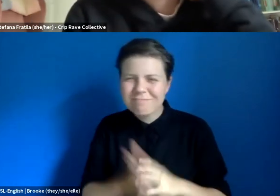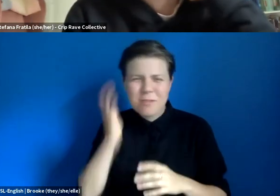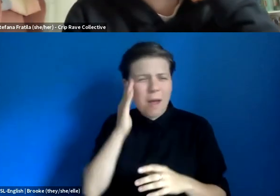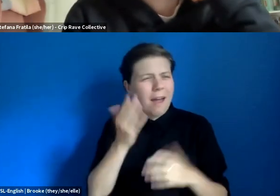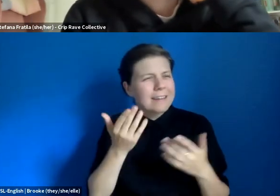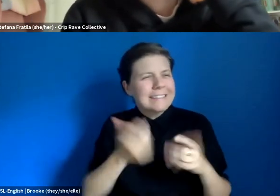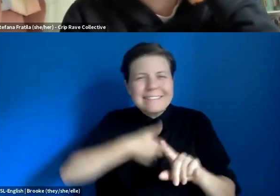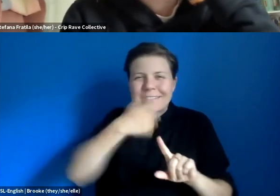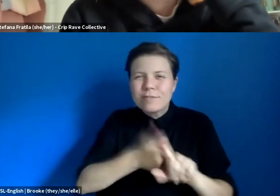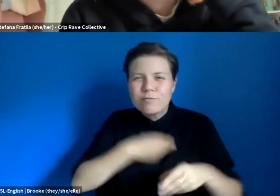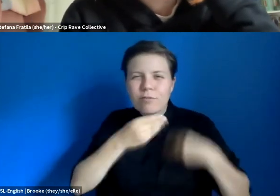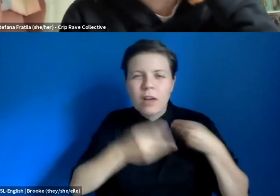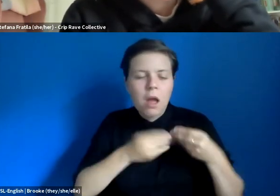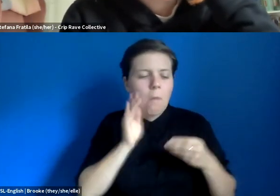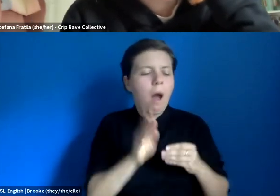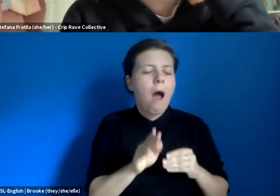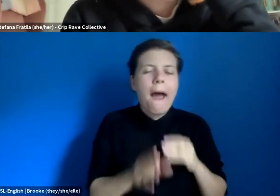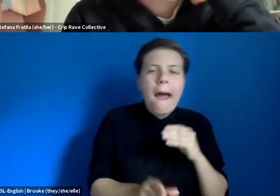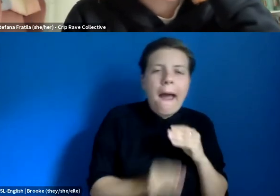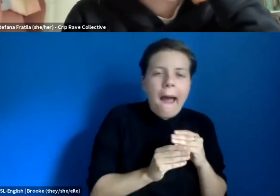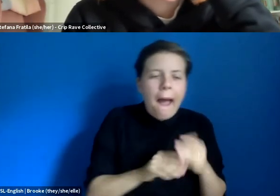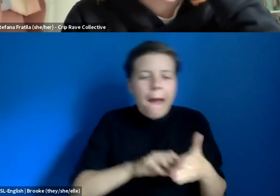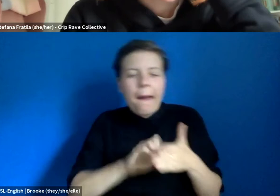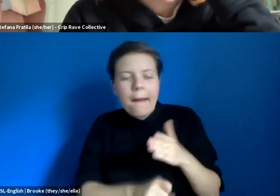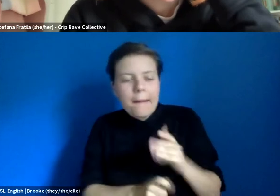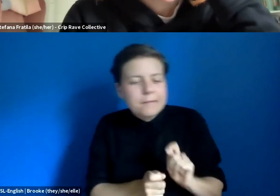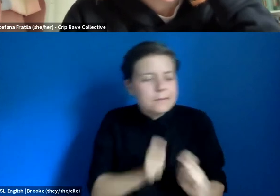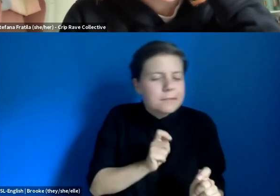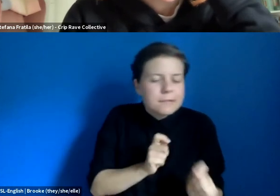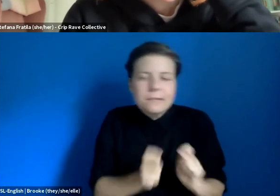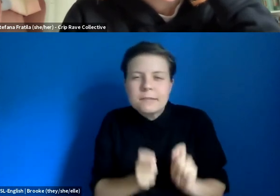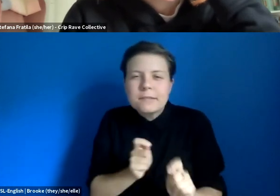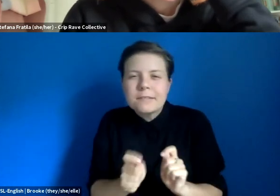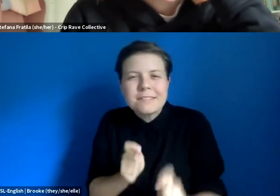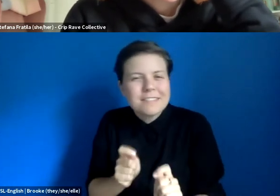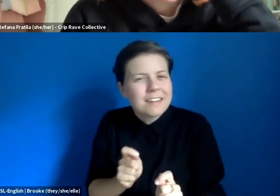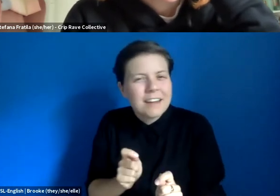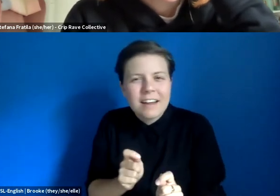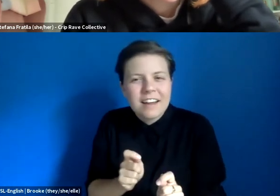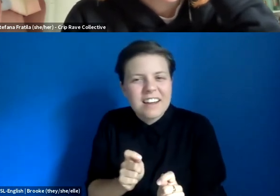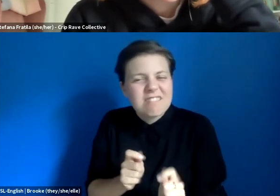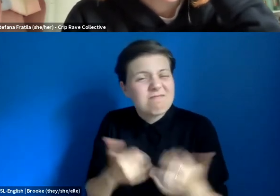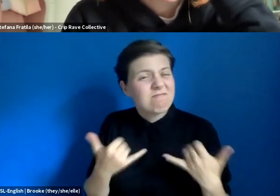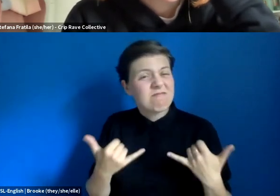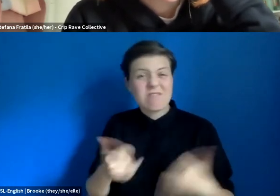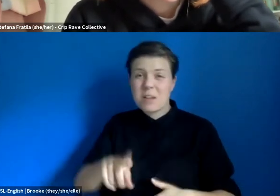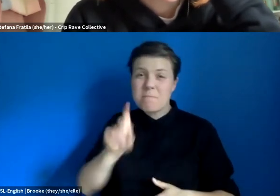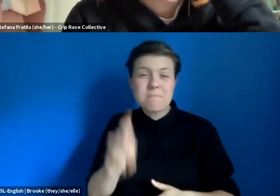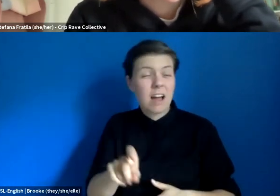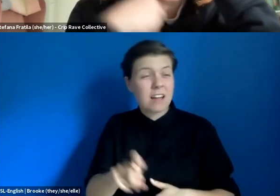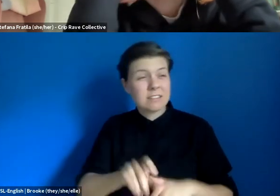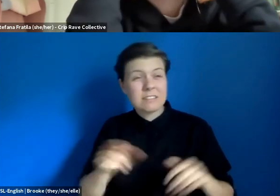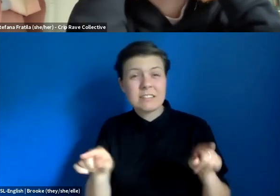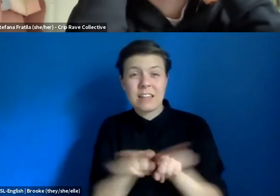element to it from the get-go. There is no necessarily specific guideline on